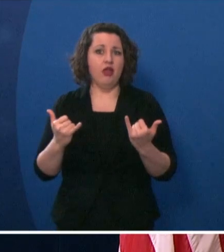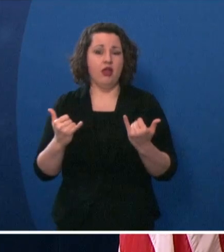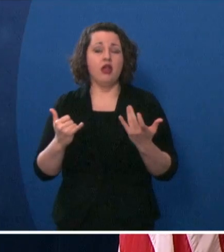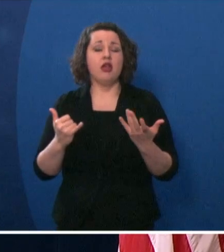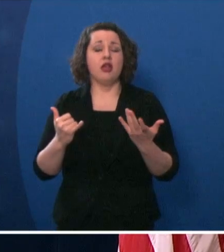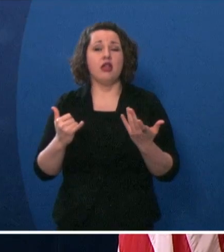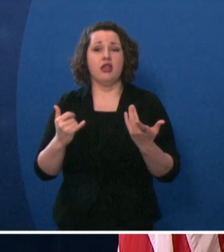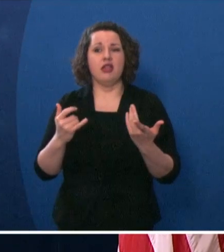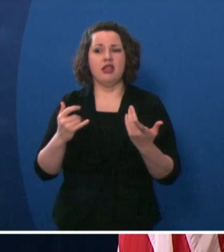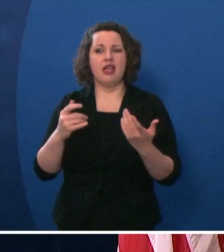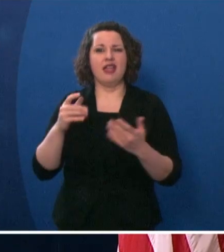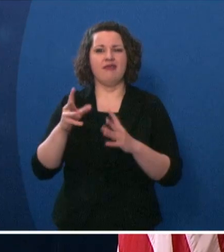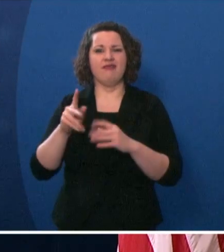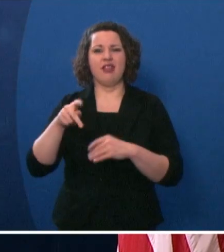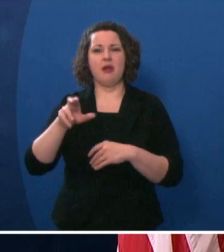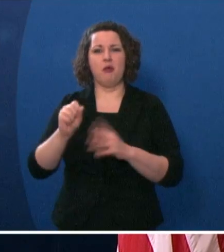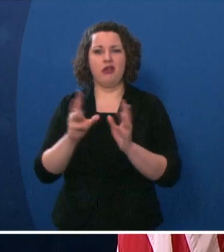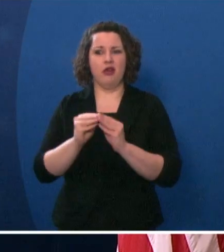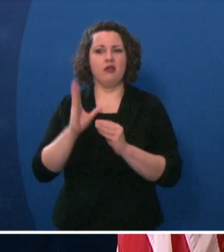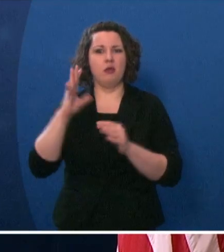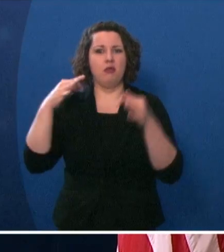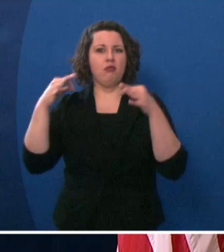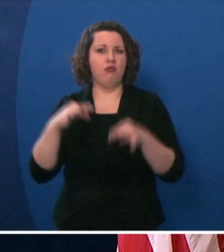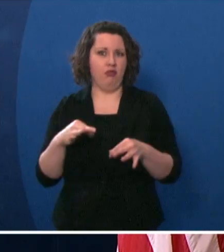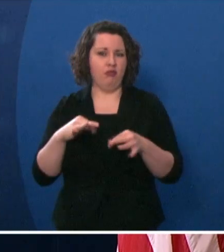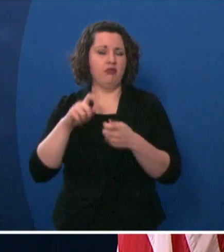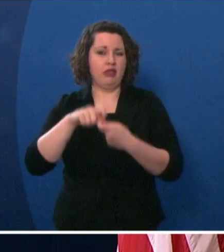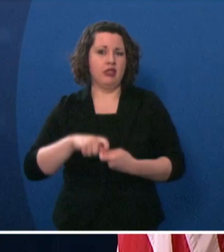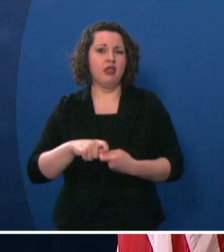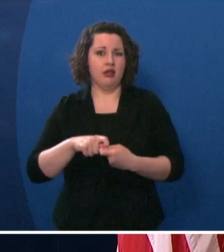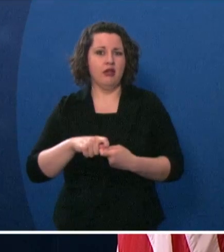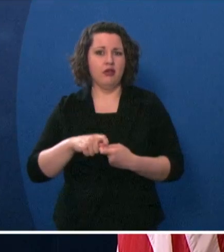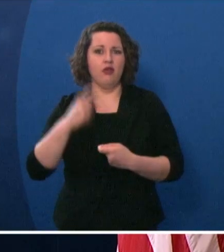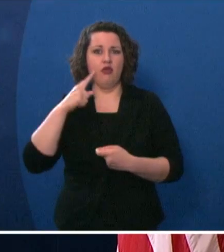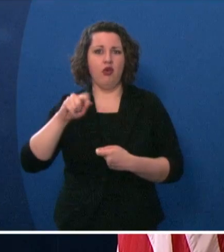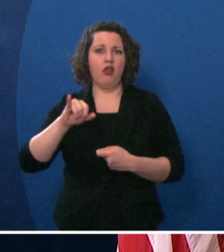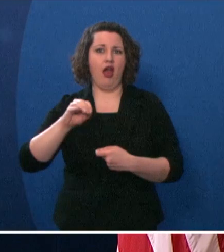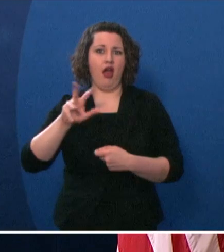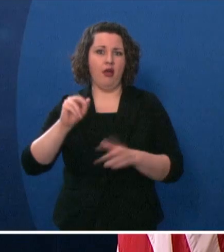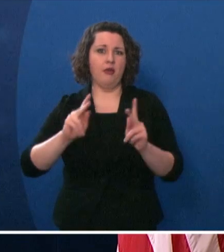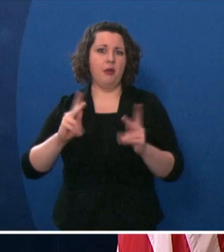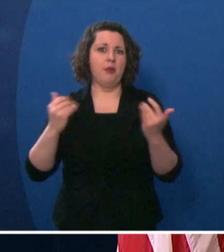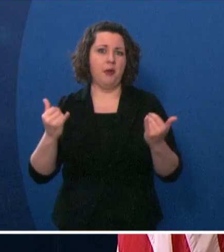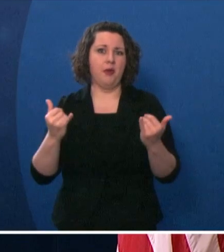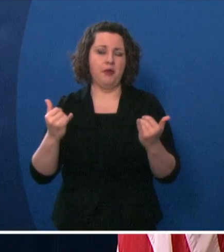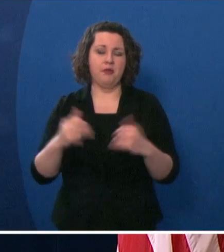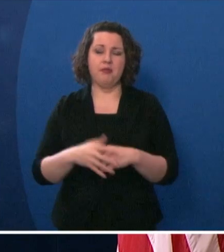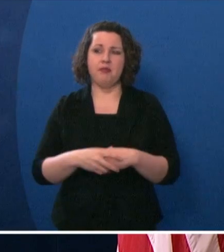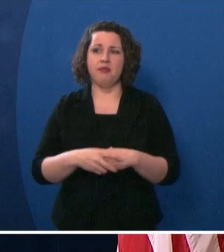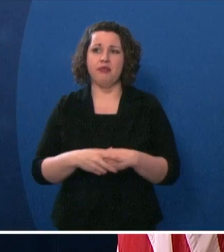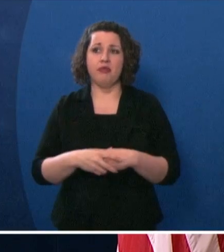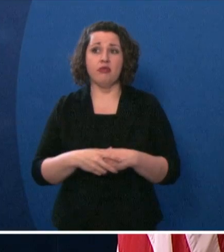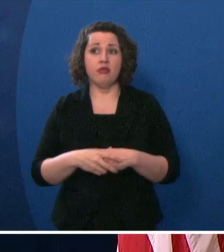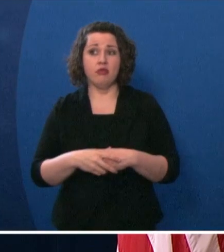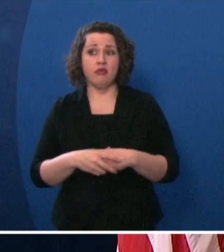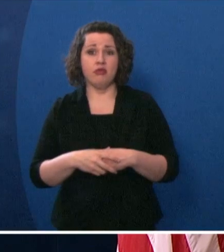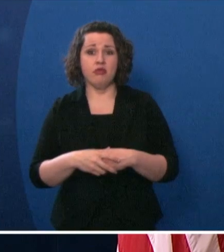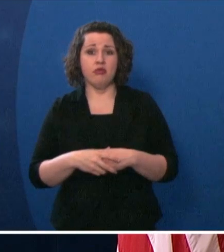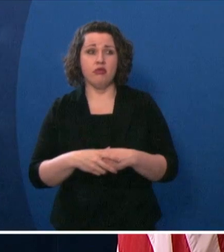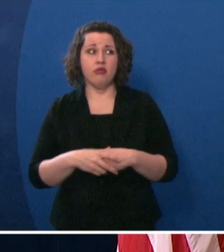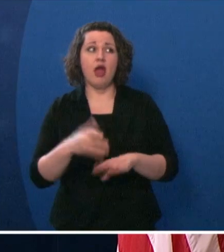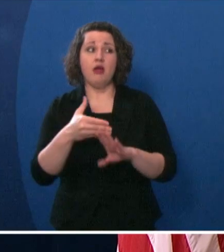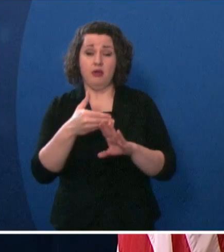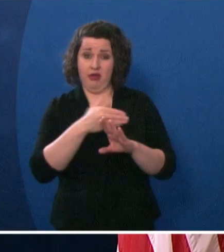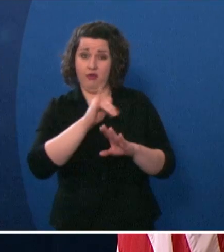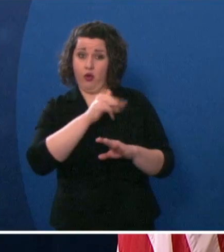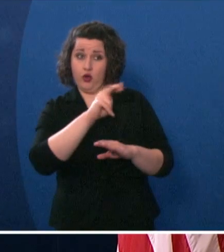our press conferences, we'll provide the details and the information that Iowans are looking for in order to apply. So are you saying be like before June 1st,